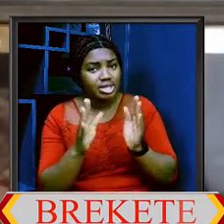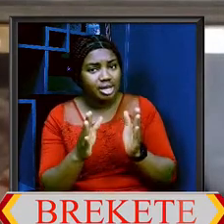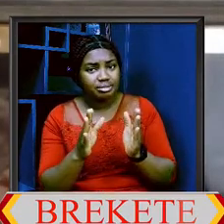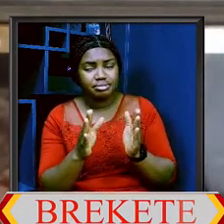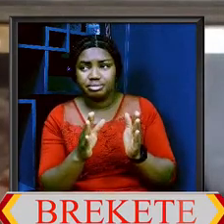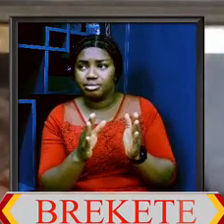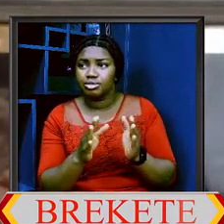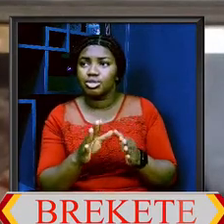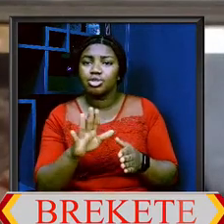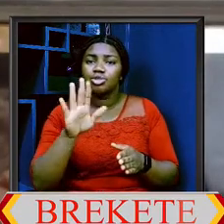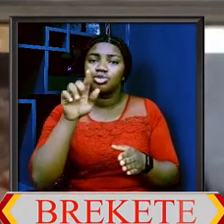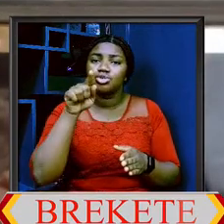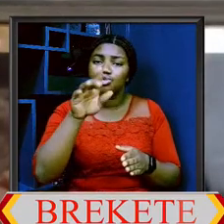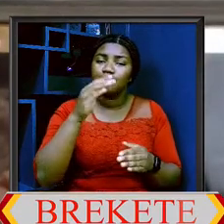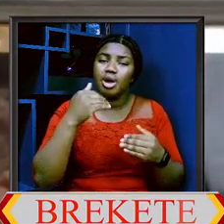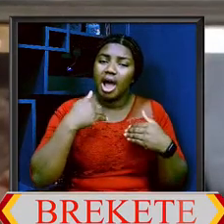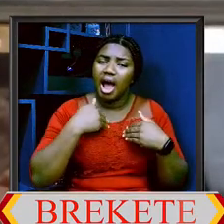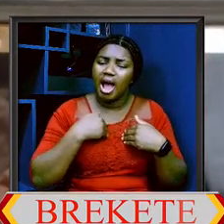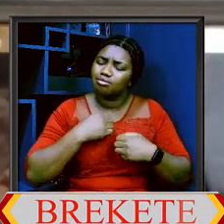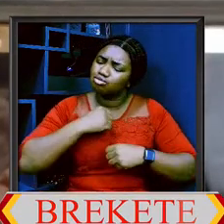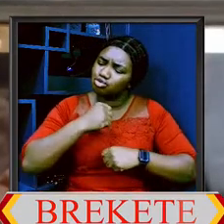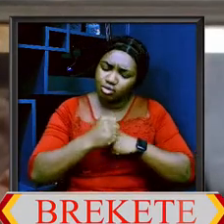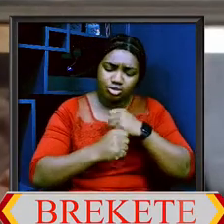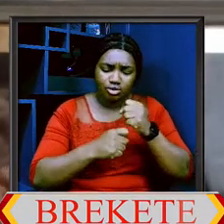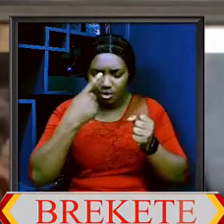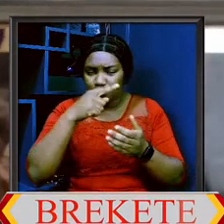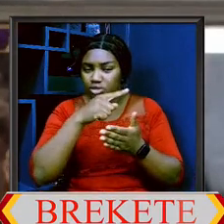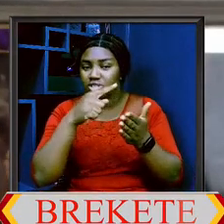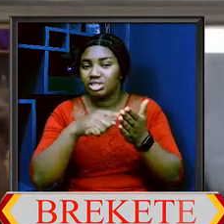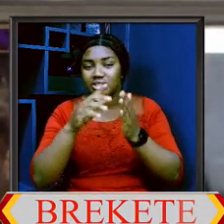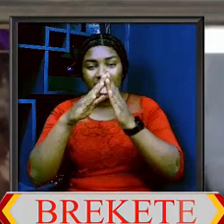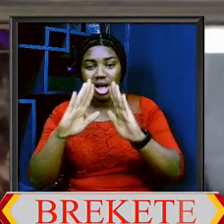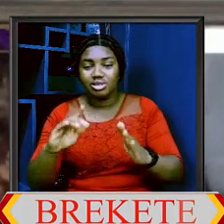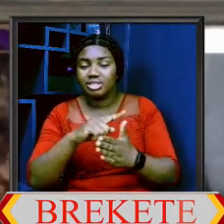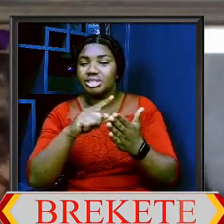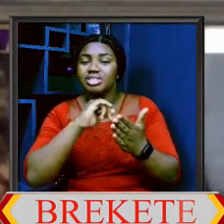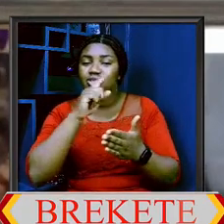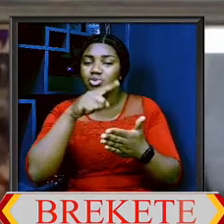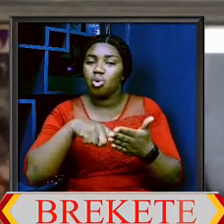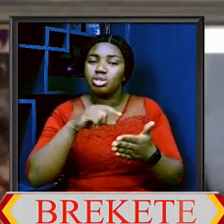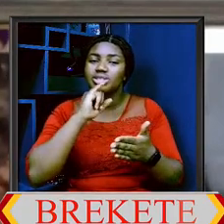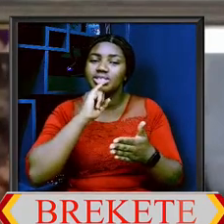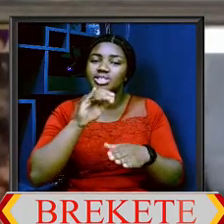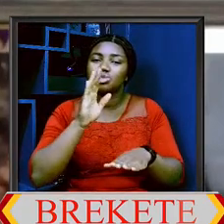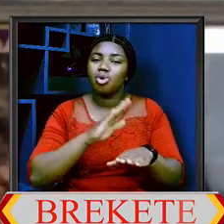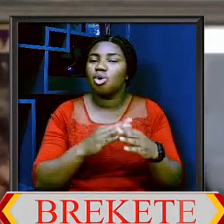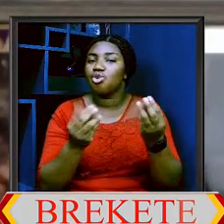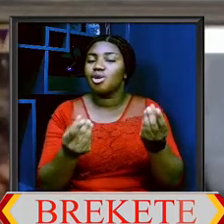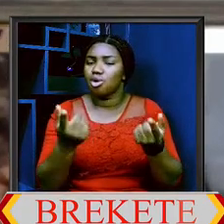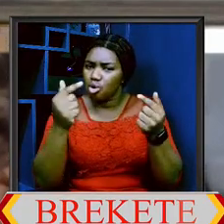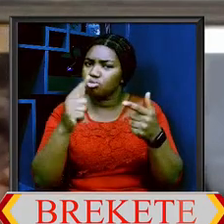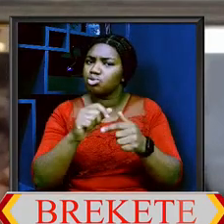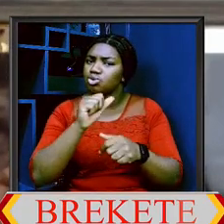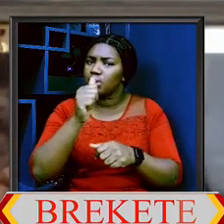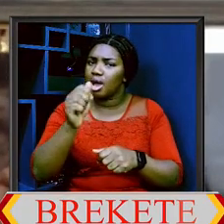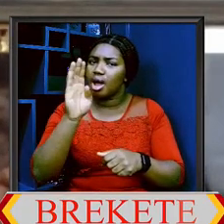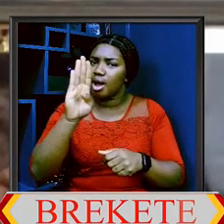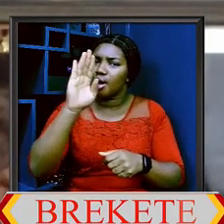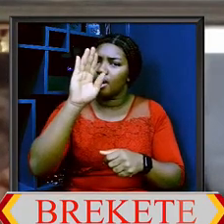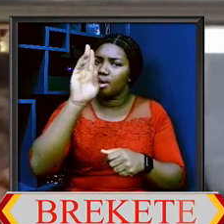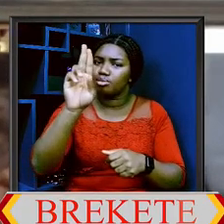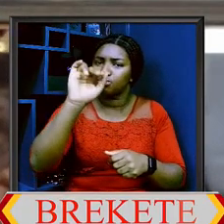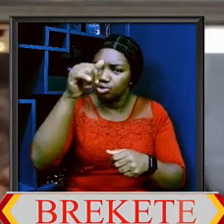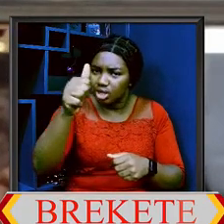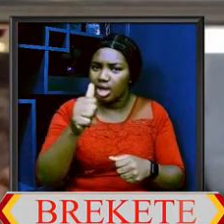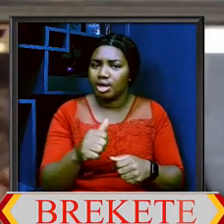officer you have suffer for this house a lot this is what is on the ground come back come to Abuja okay